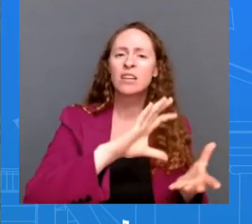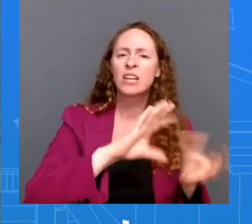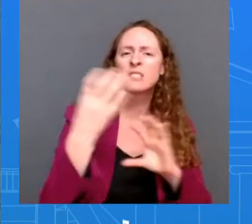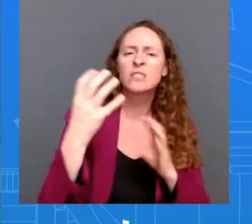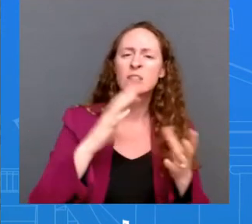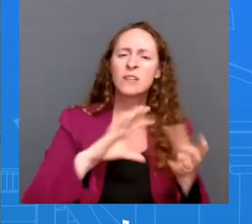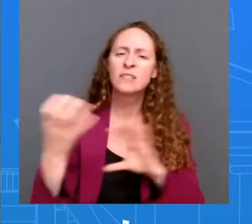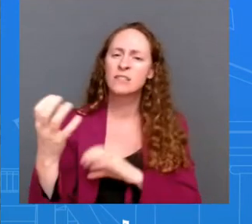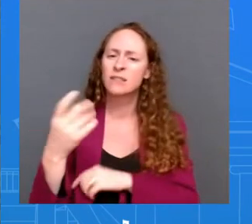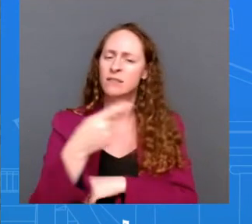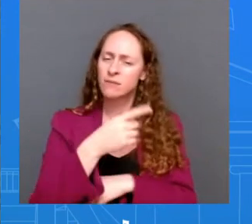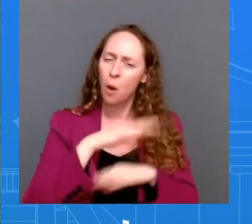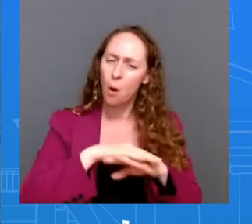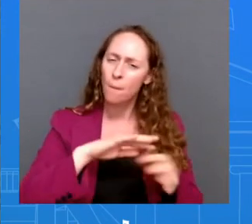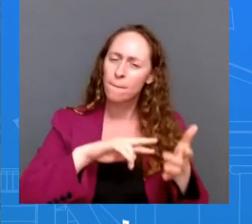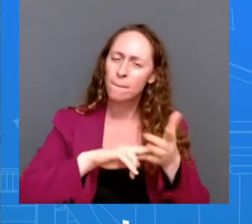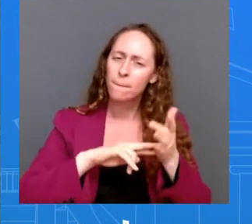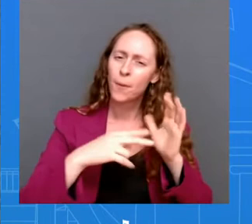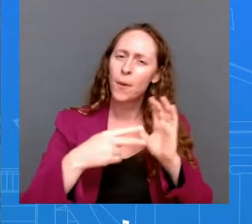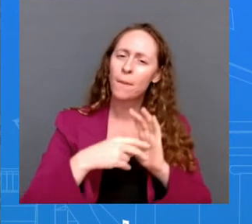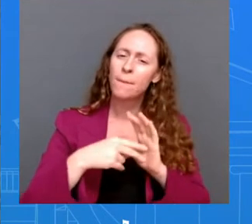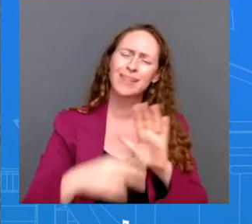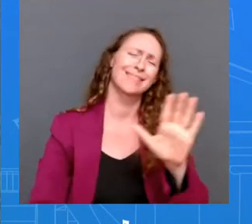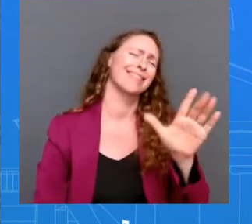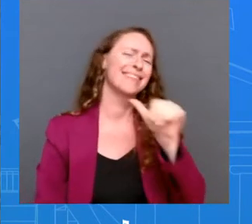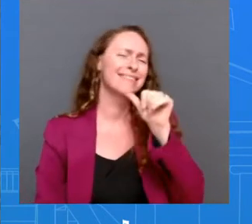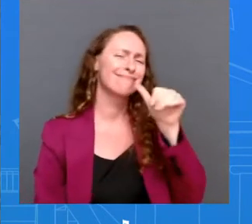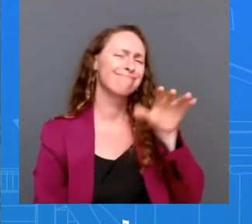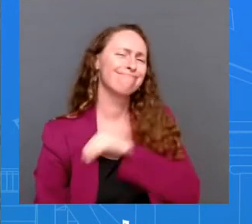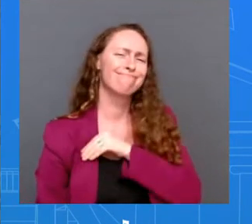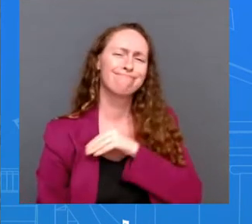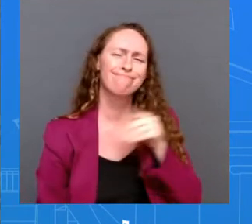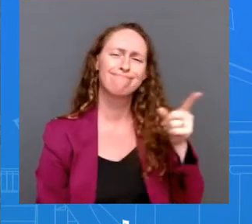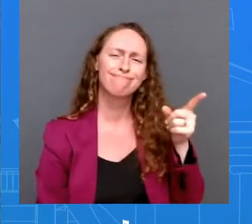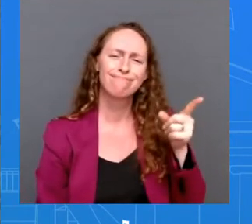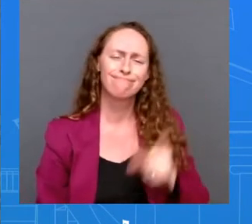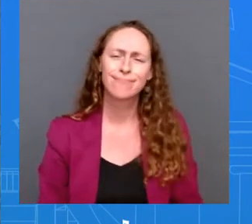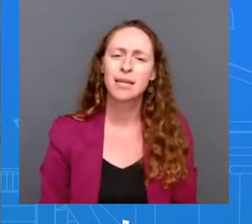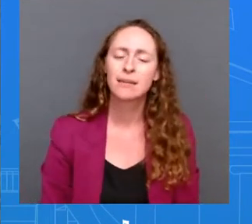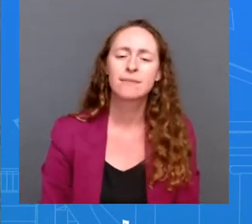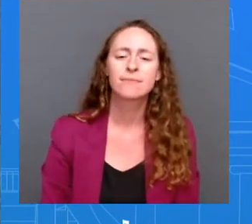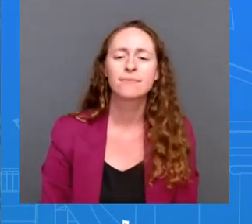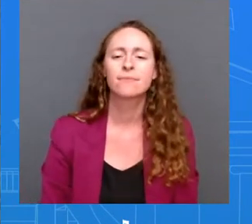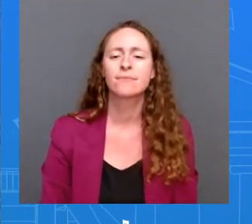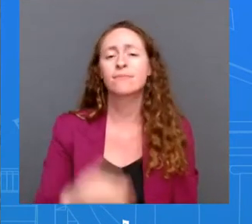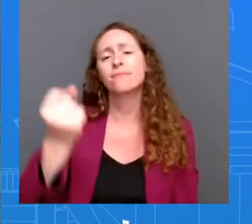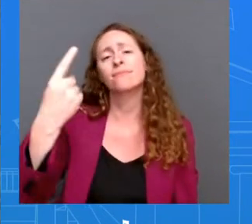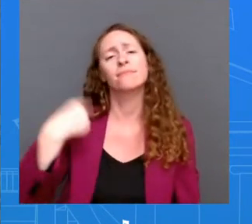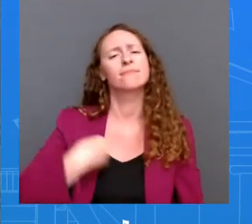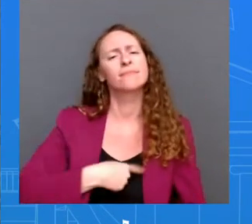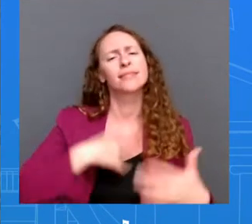responsible. We do not believe it is in our interest, Taiwan's interest, the region's interest,